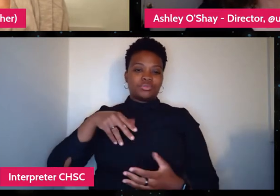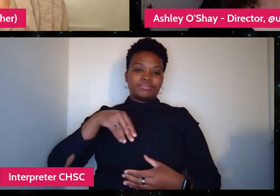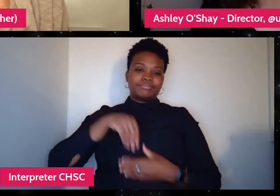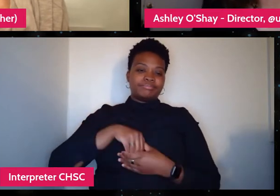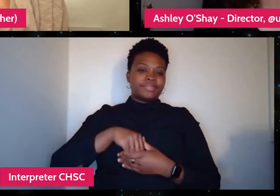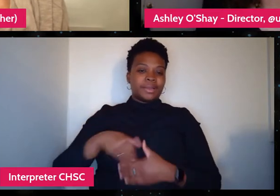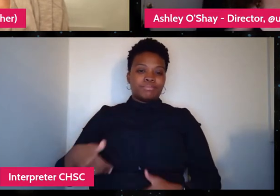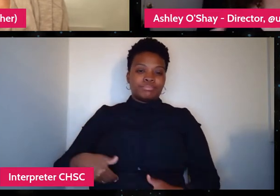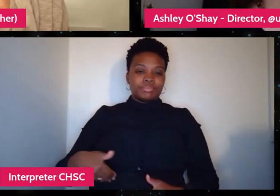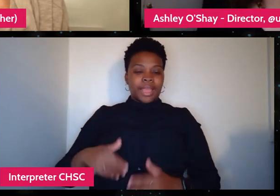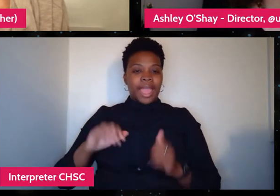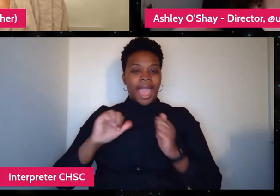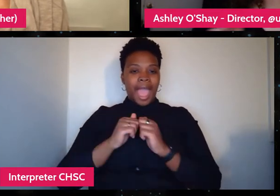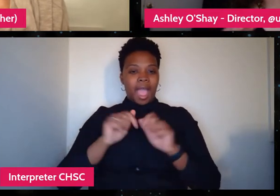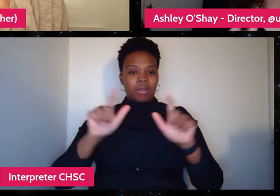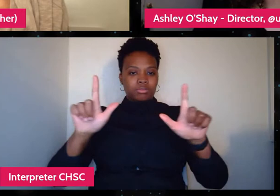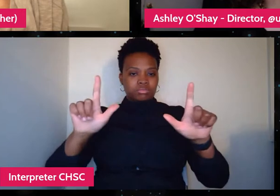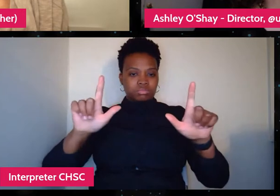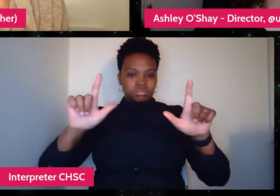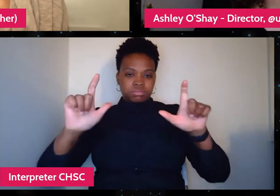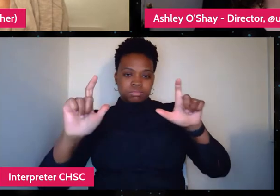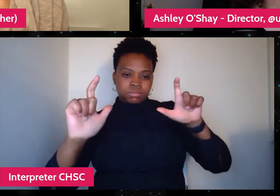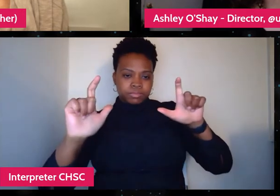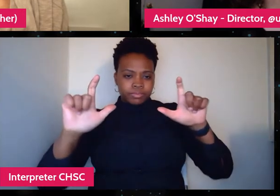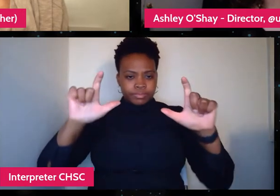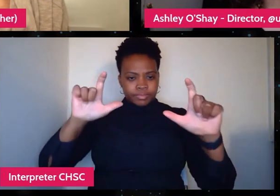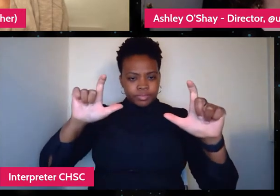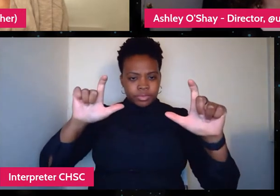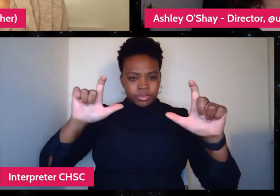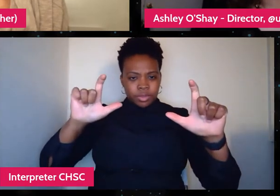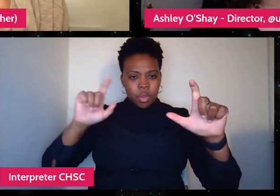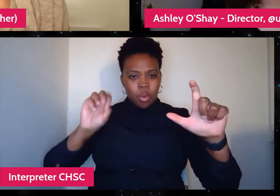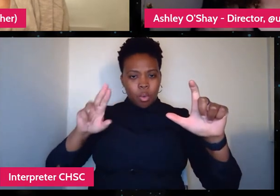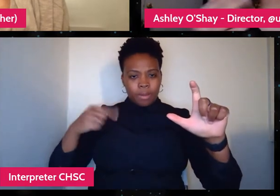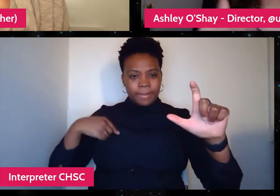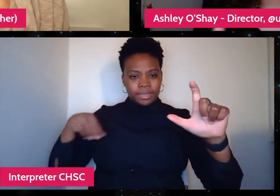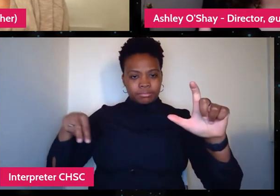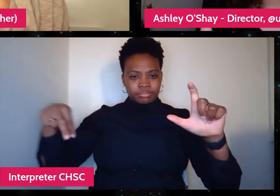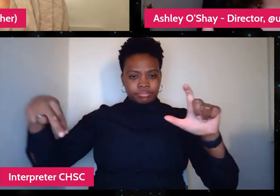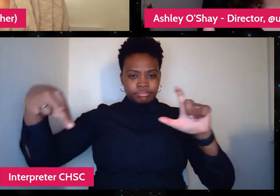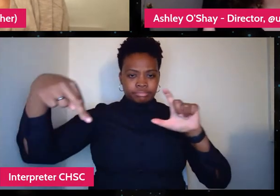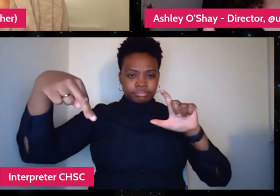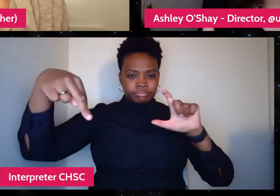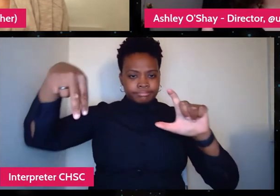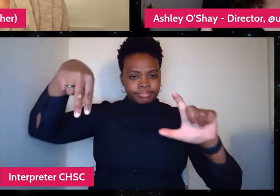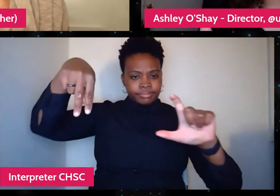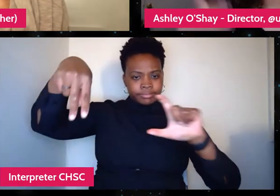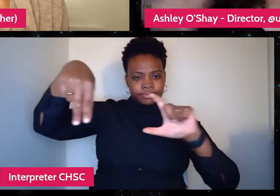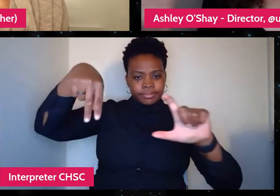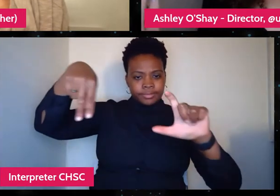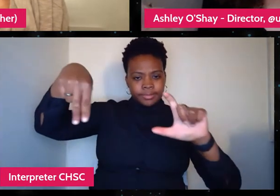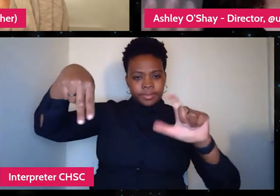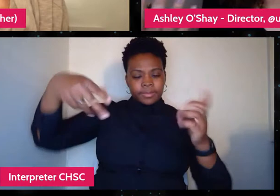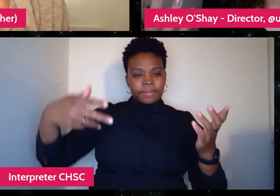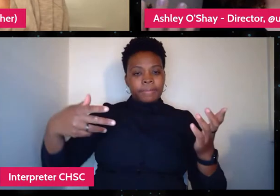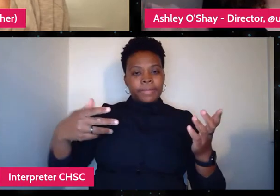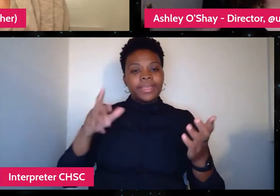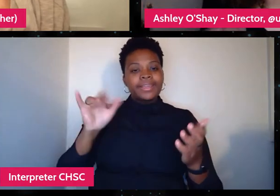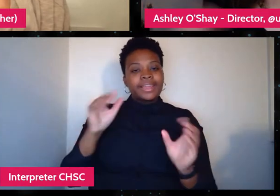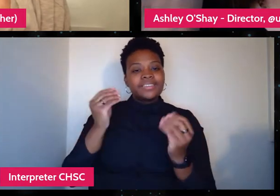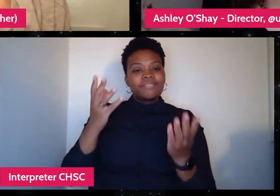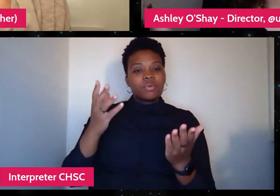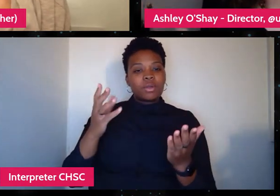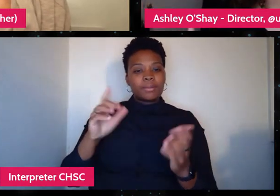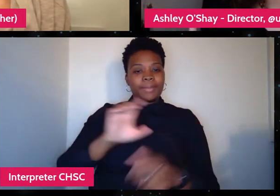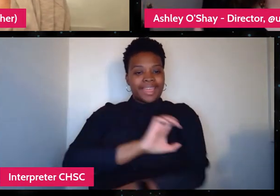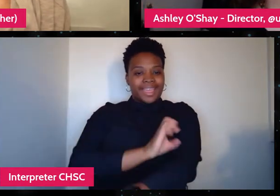shots or positioning myself around the scenes that I'm filming, it's being informed by kind of the energy of the